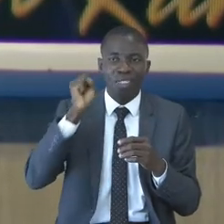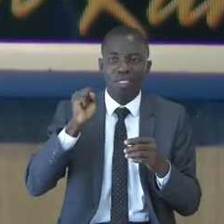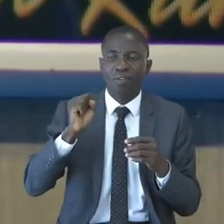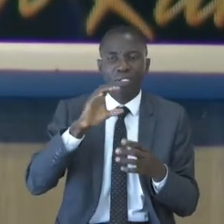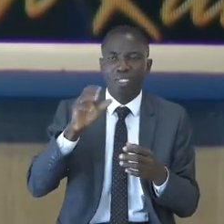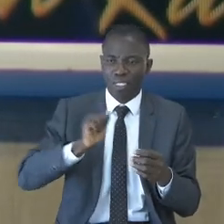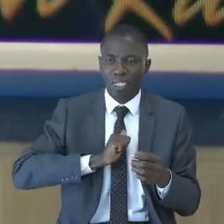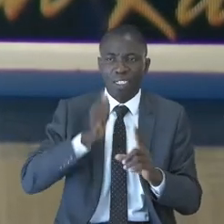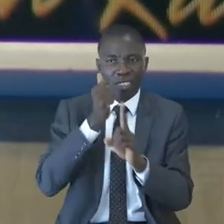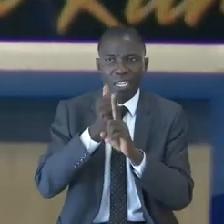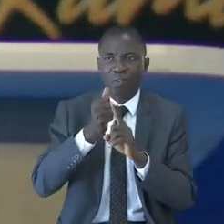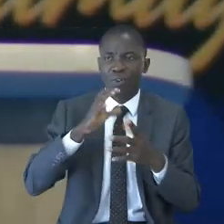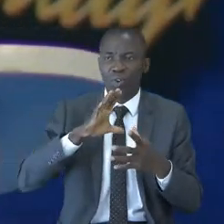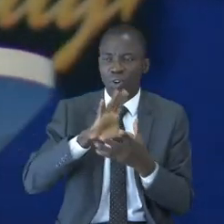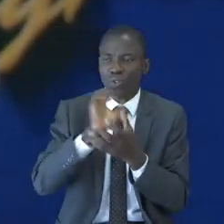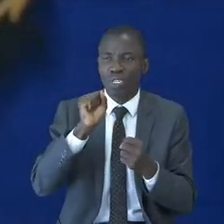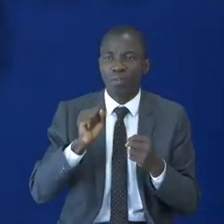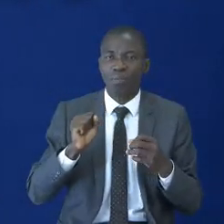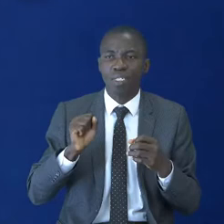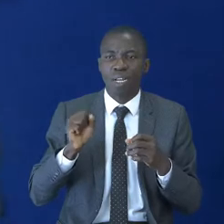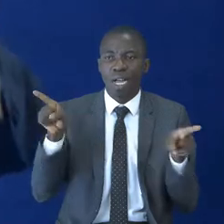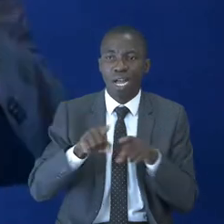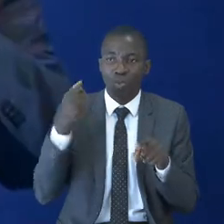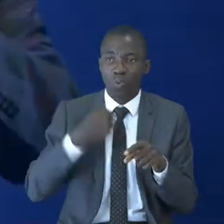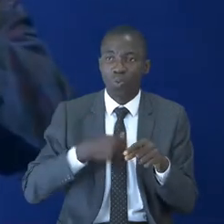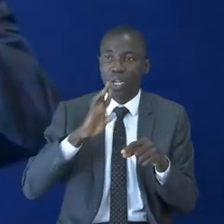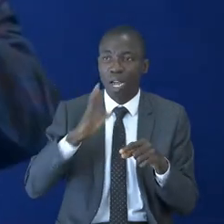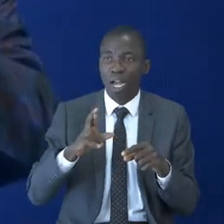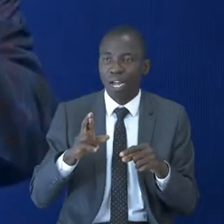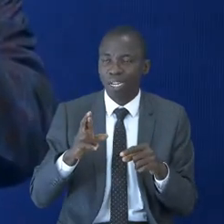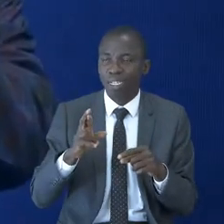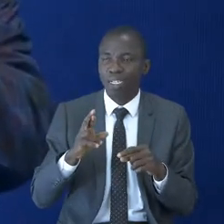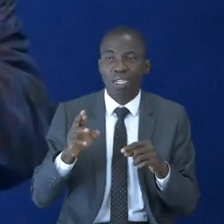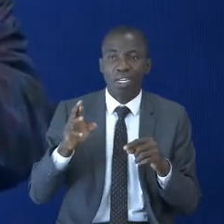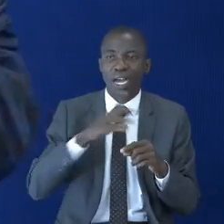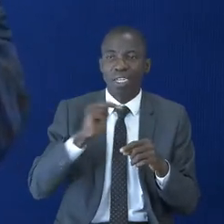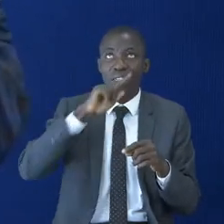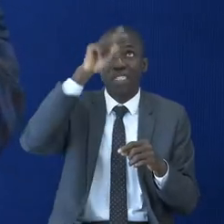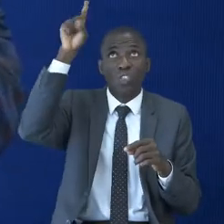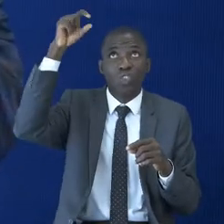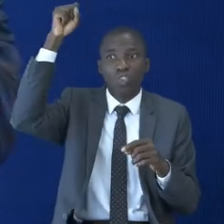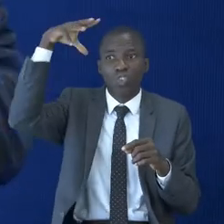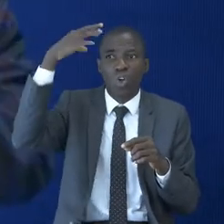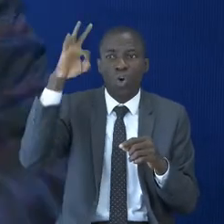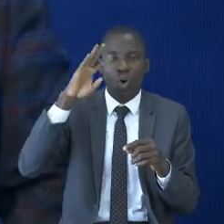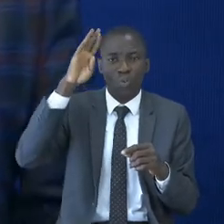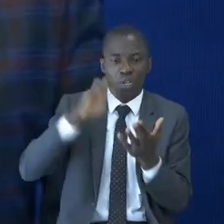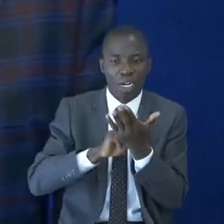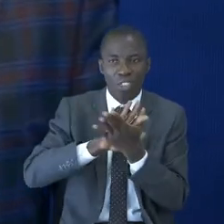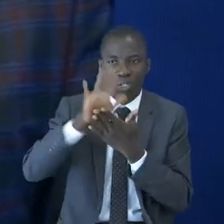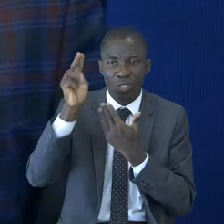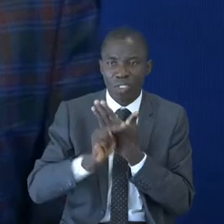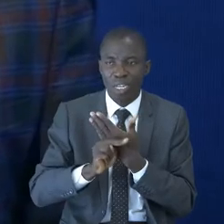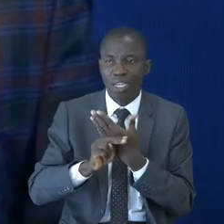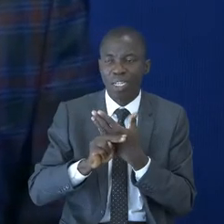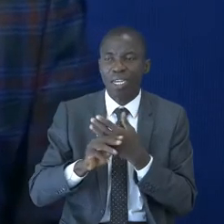self-confidence. And as we pray, and the Son of Righteousness arose for her, like